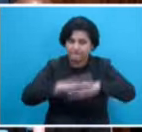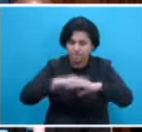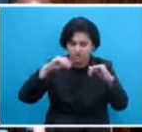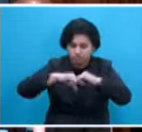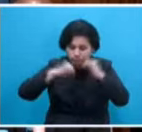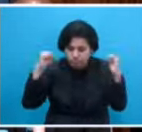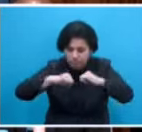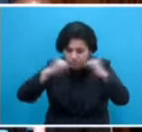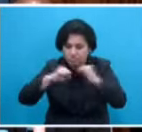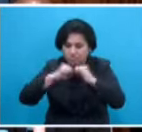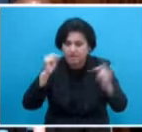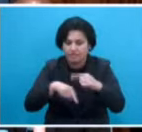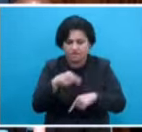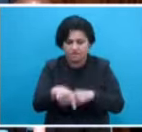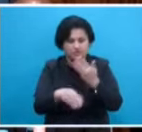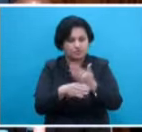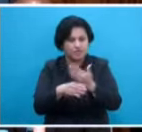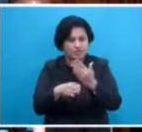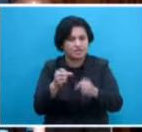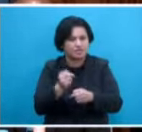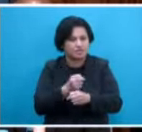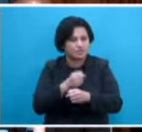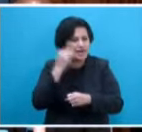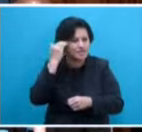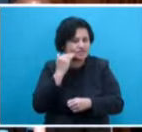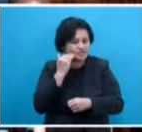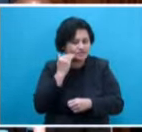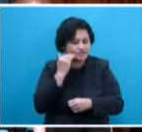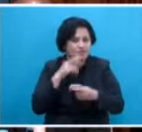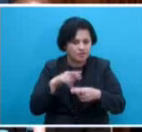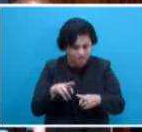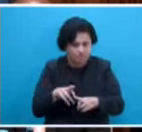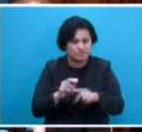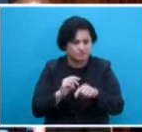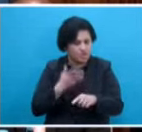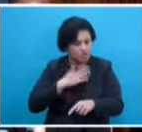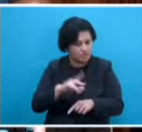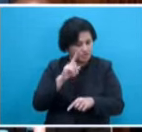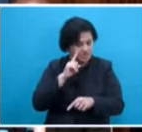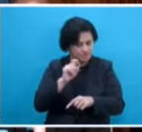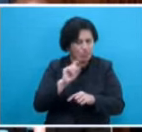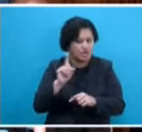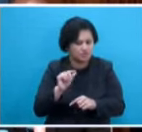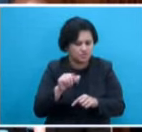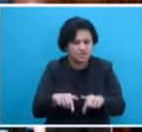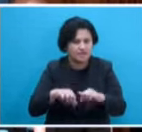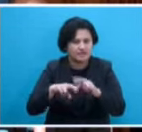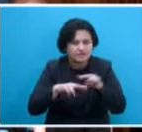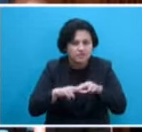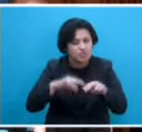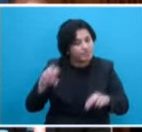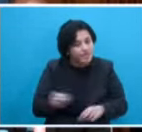all operations until investigations are finalized. We must protect our workers. We must protect our people. We